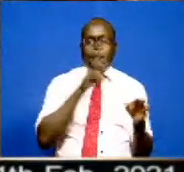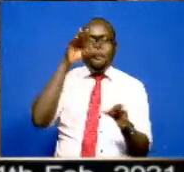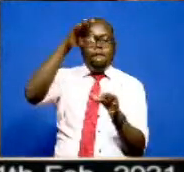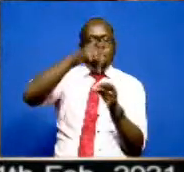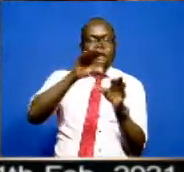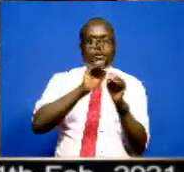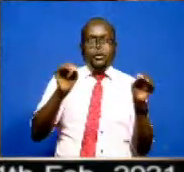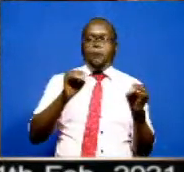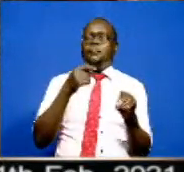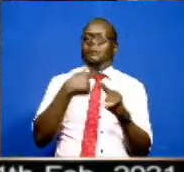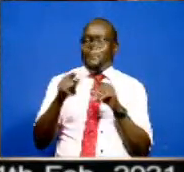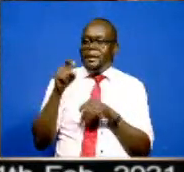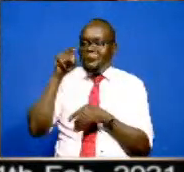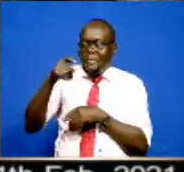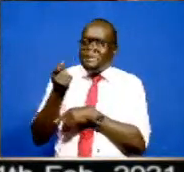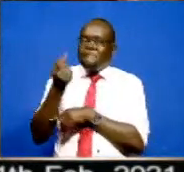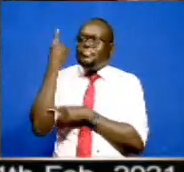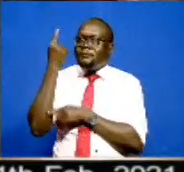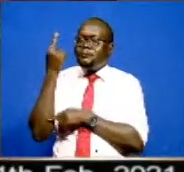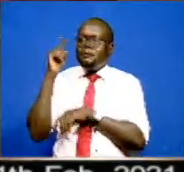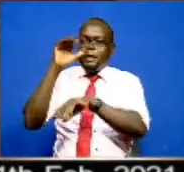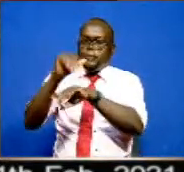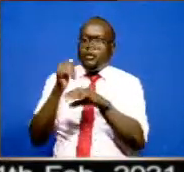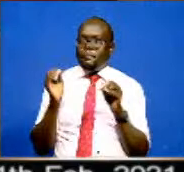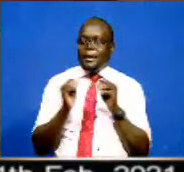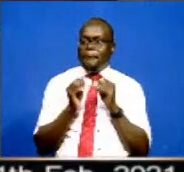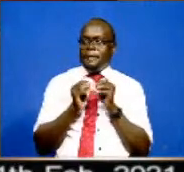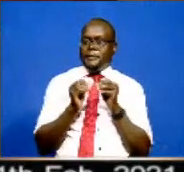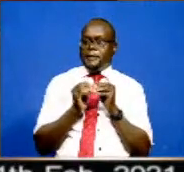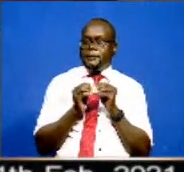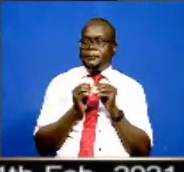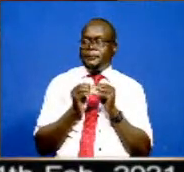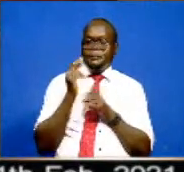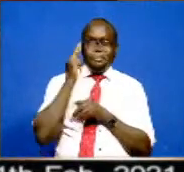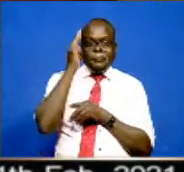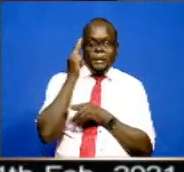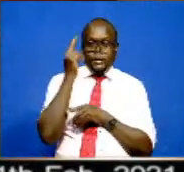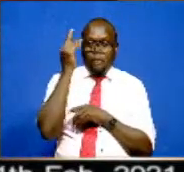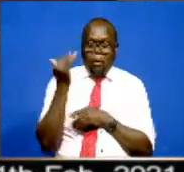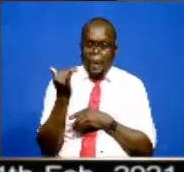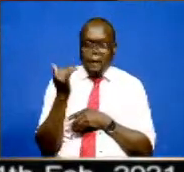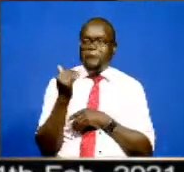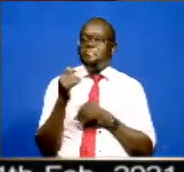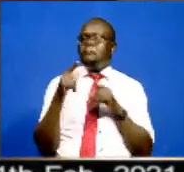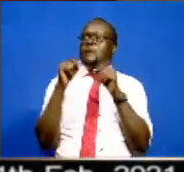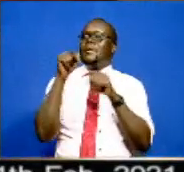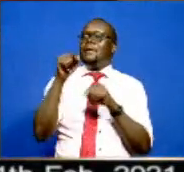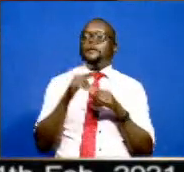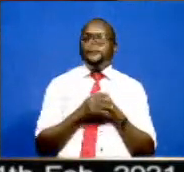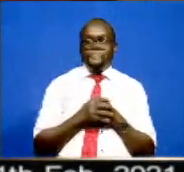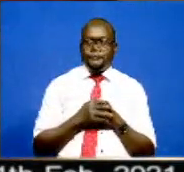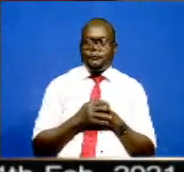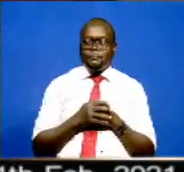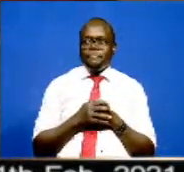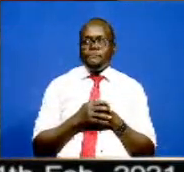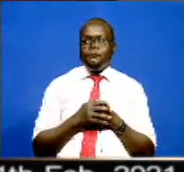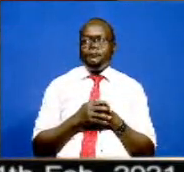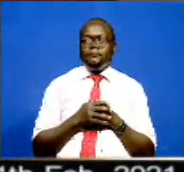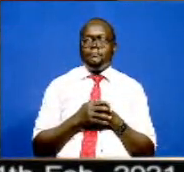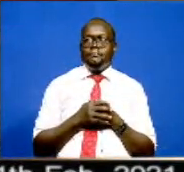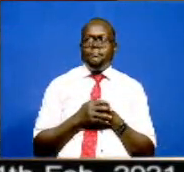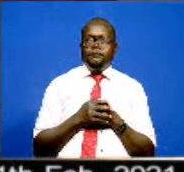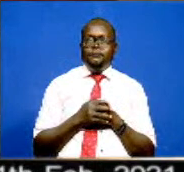but step down this and have a Kamkunji. And the reason, Mr. Speaker, I am saying this is